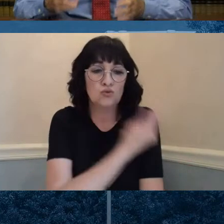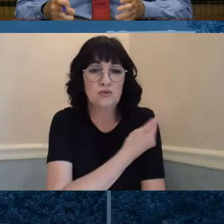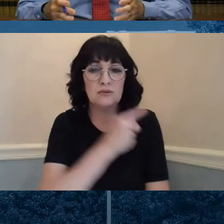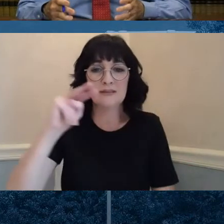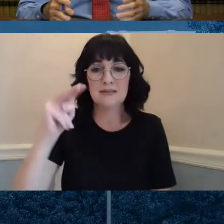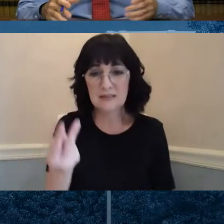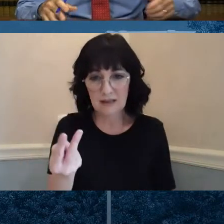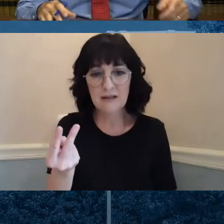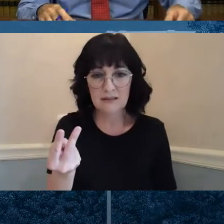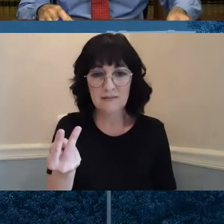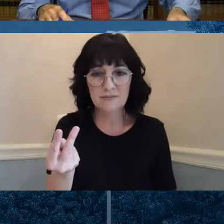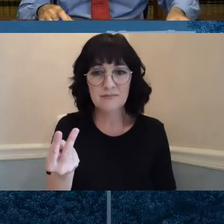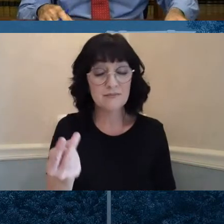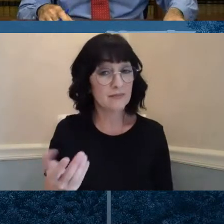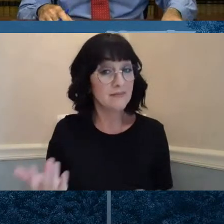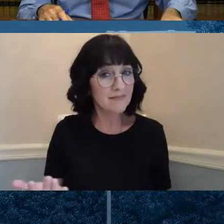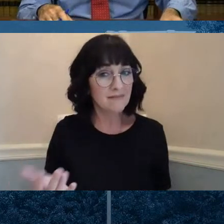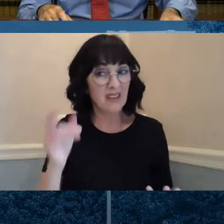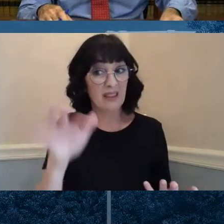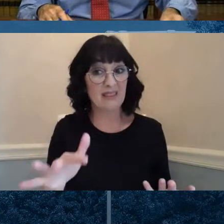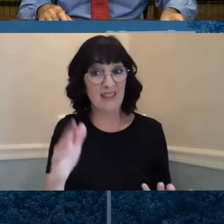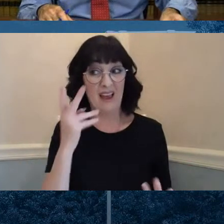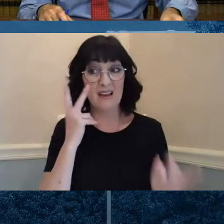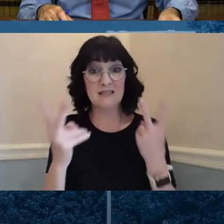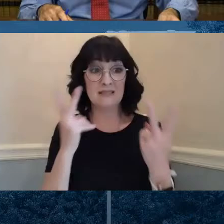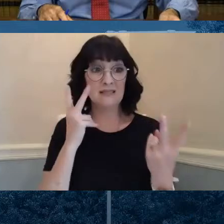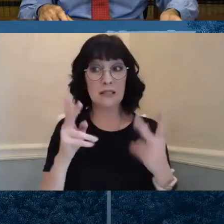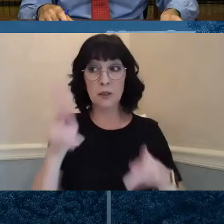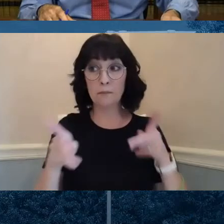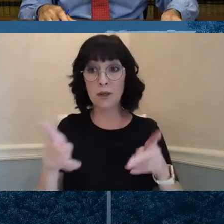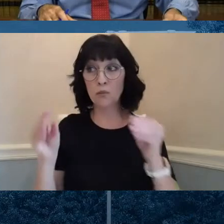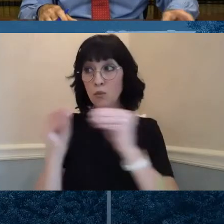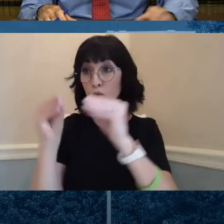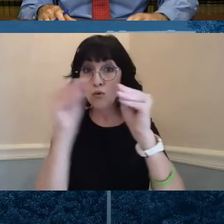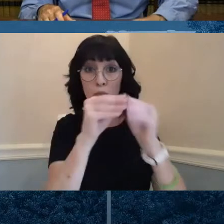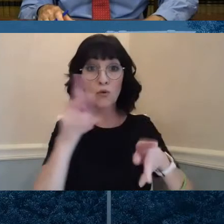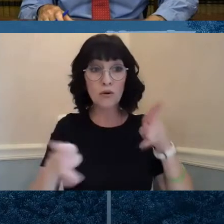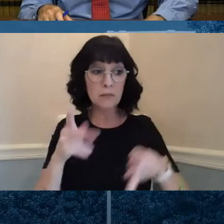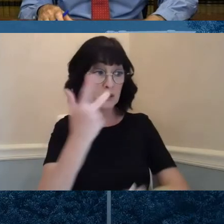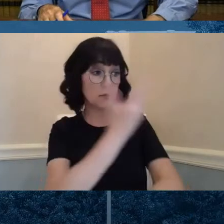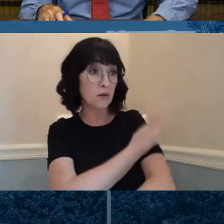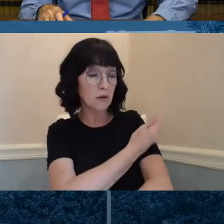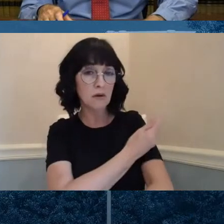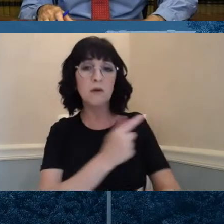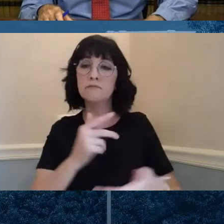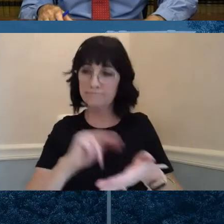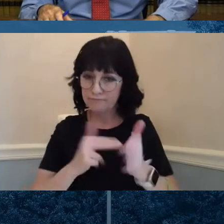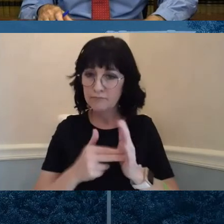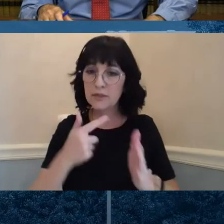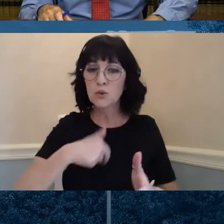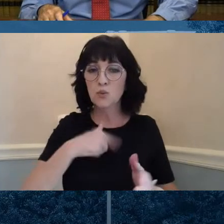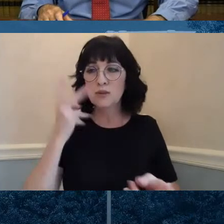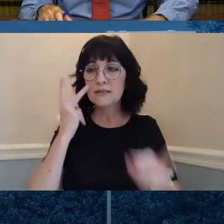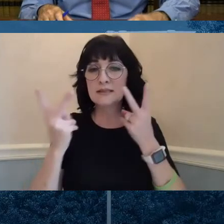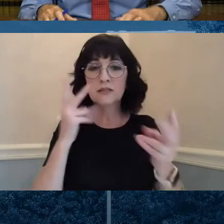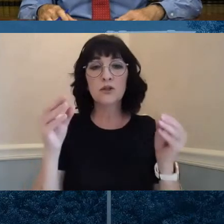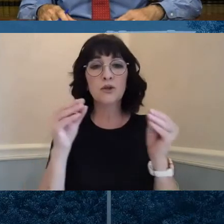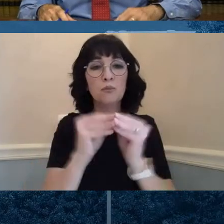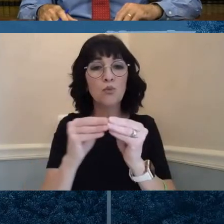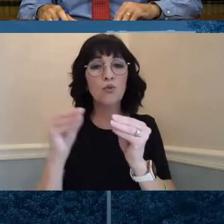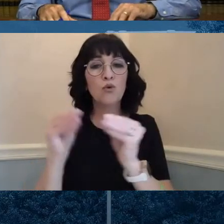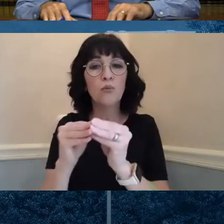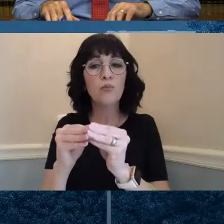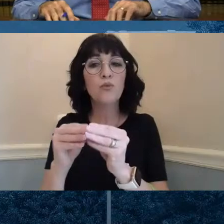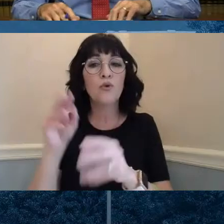and the difference with respect to the deaths. It's just made a huge difference. So we also have with us today Dr. Carol Rattay,